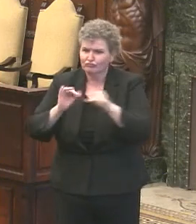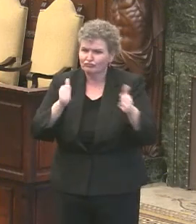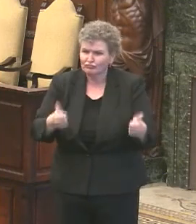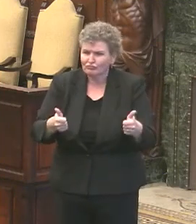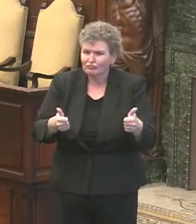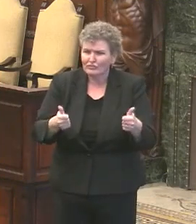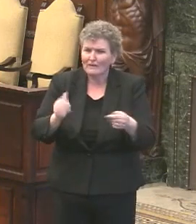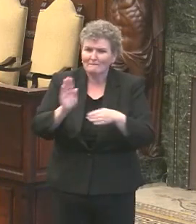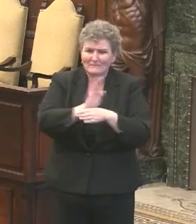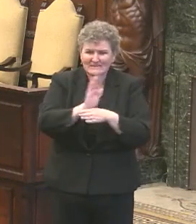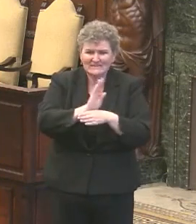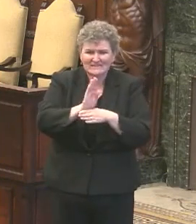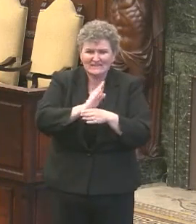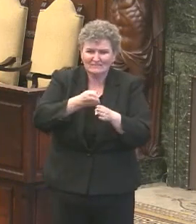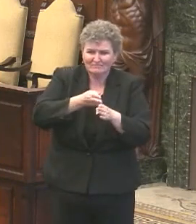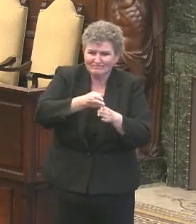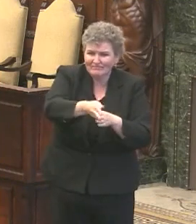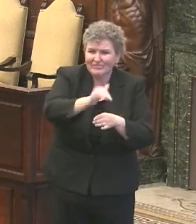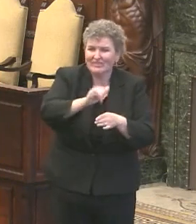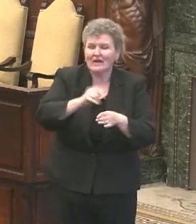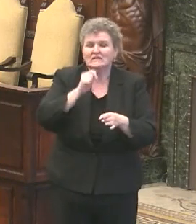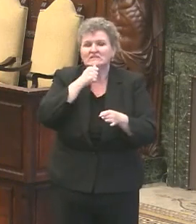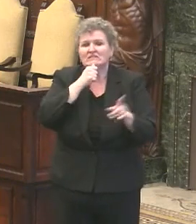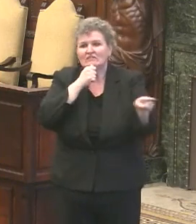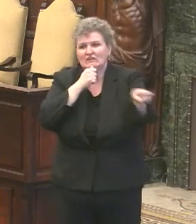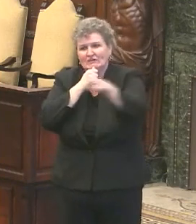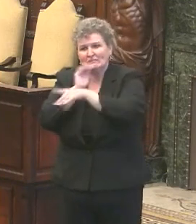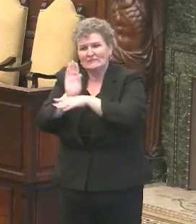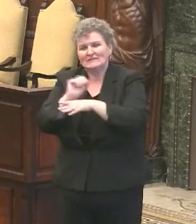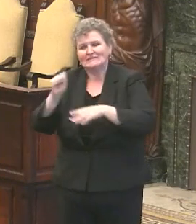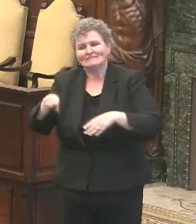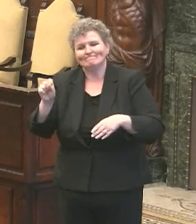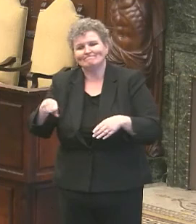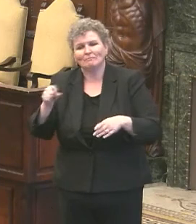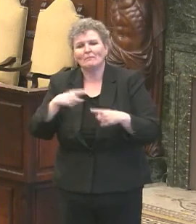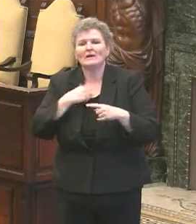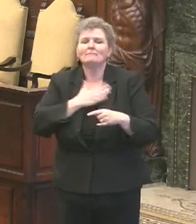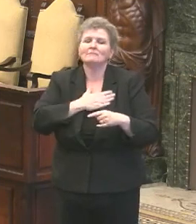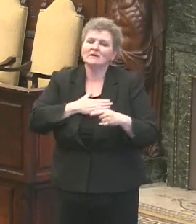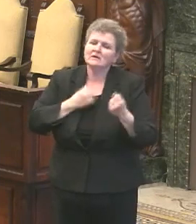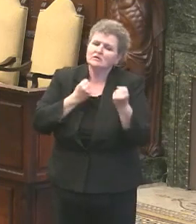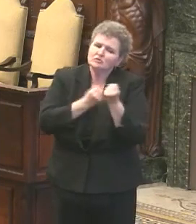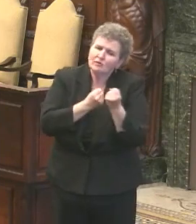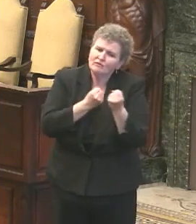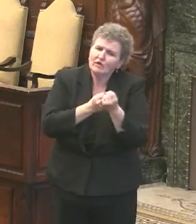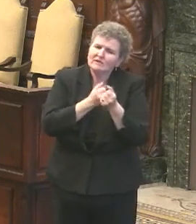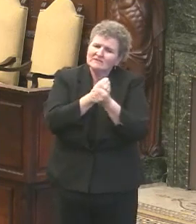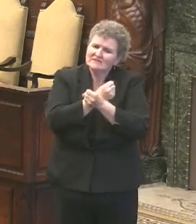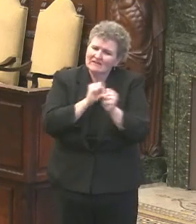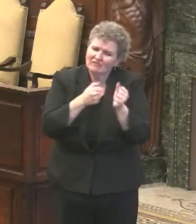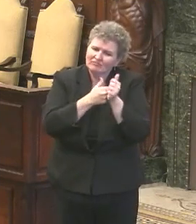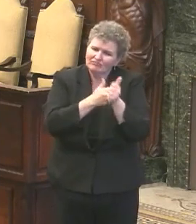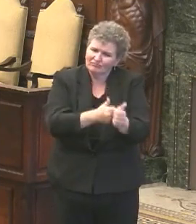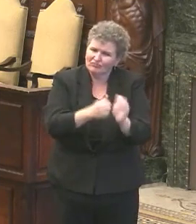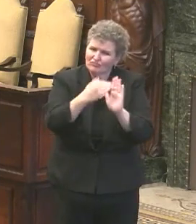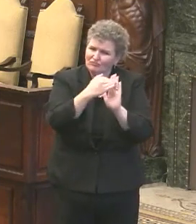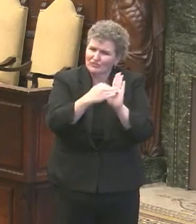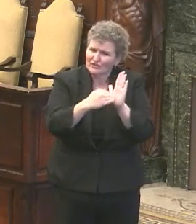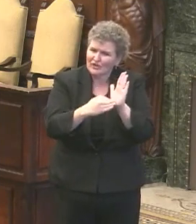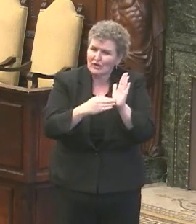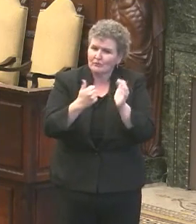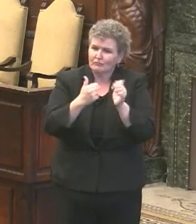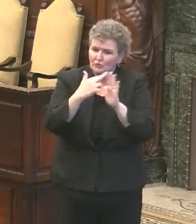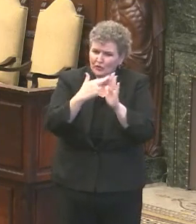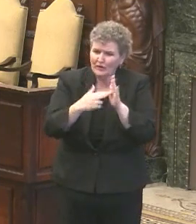everyone. So we're asking for your help now as businesses in reinforcing the safety rules, especially the rules around masks